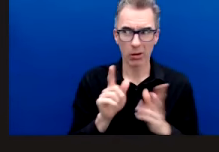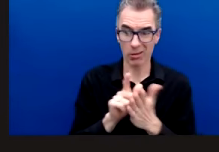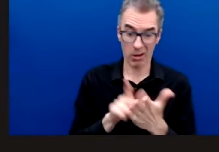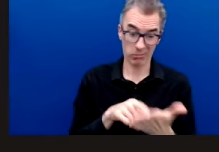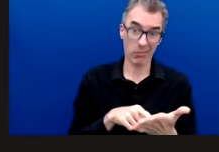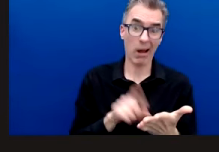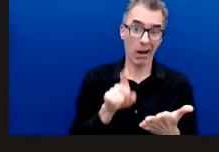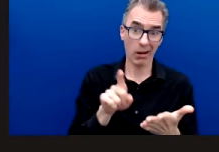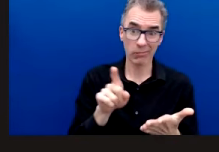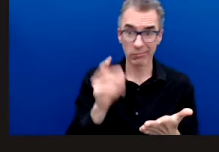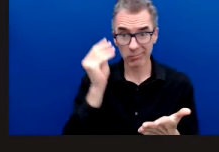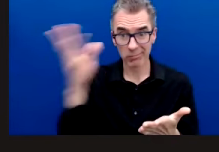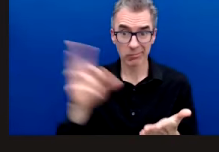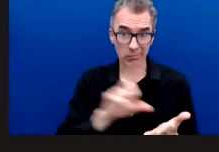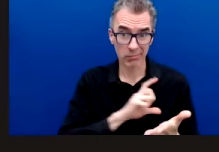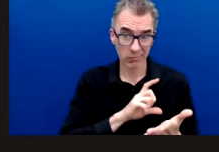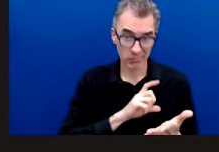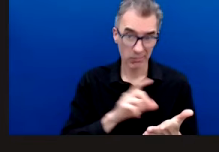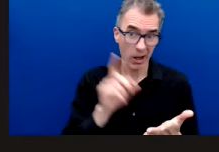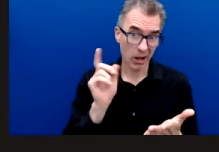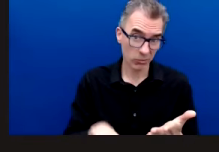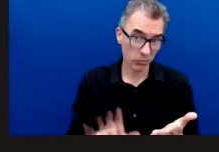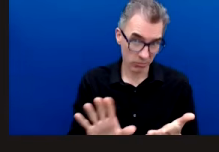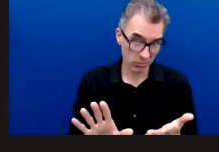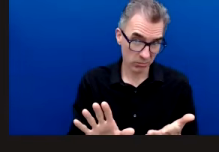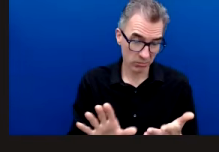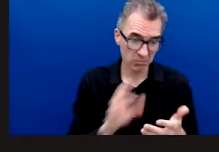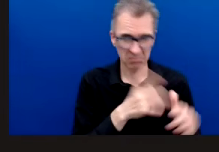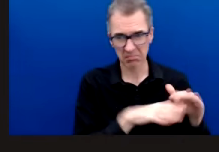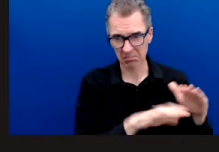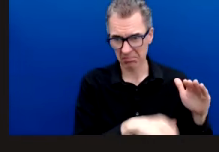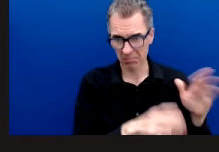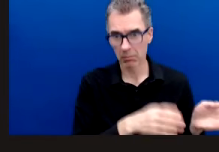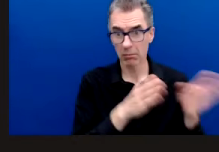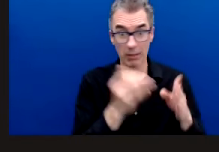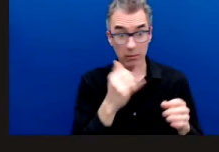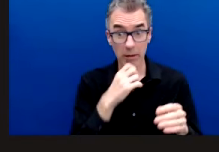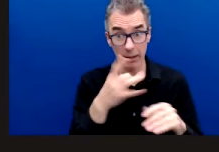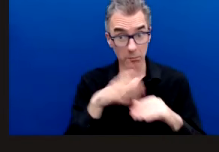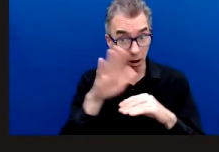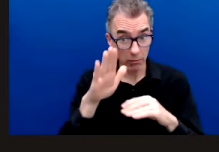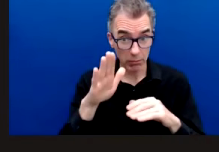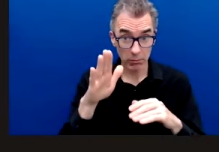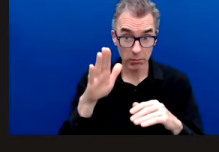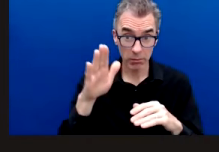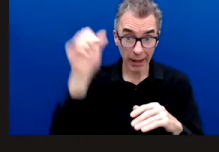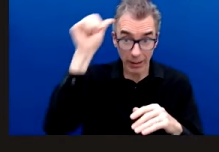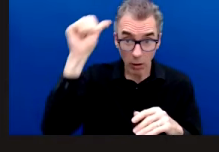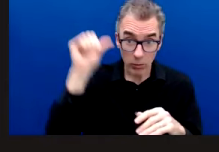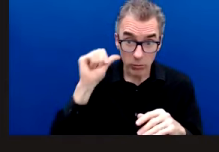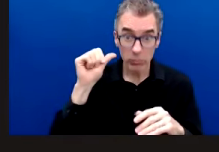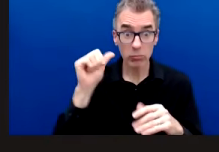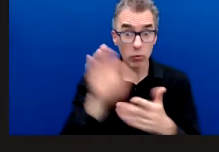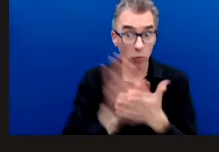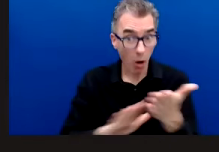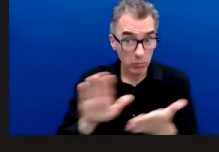to law enforcement, right? In terms of, if they're an adult, right? And they're going to college and then they're